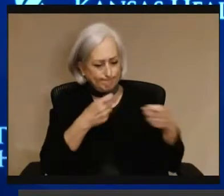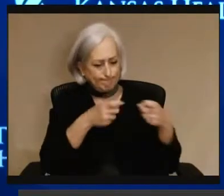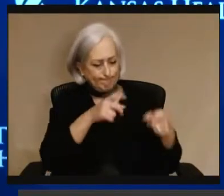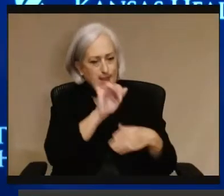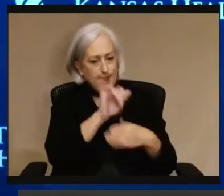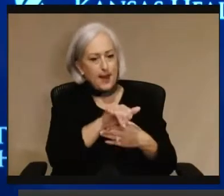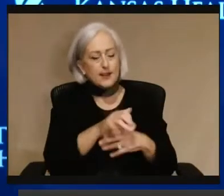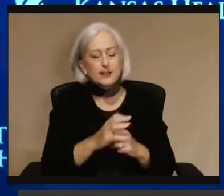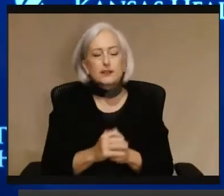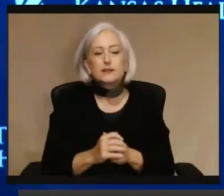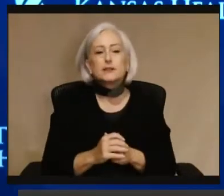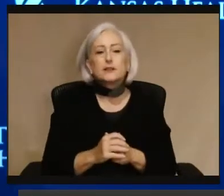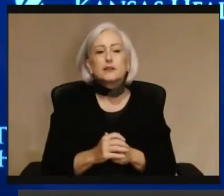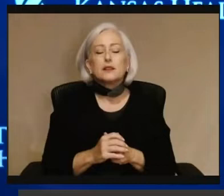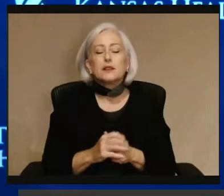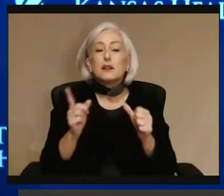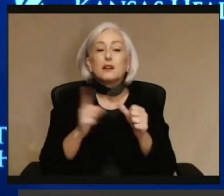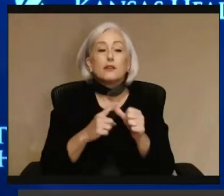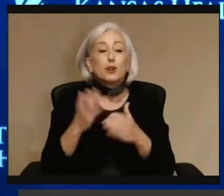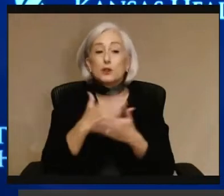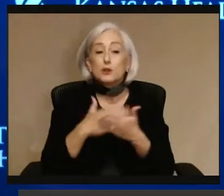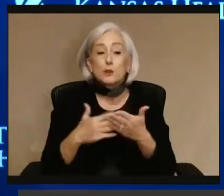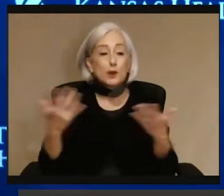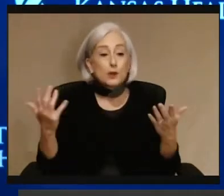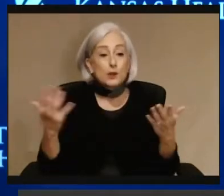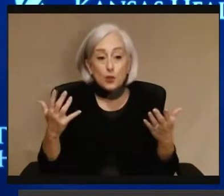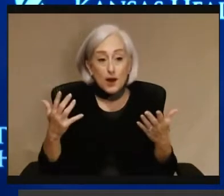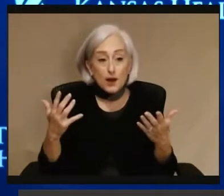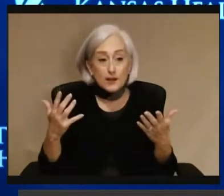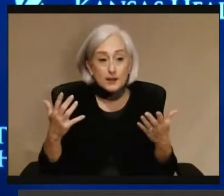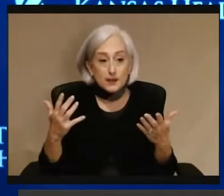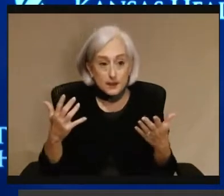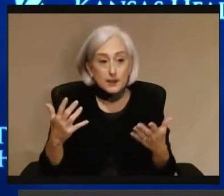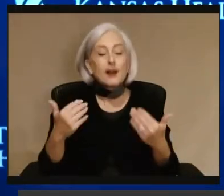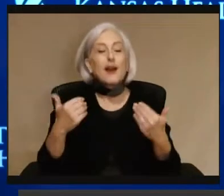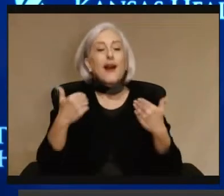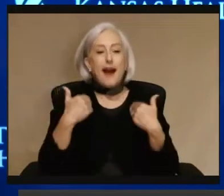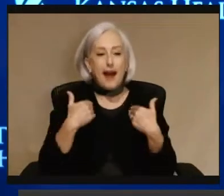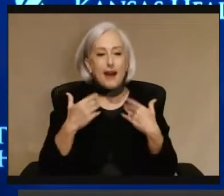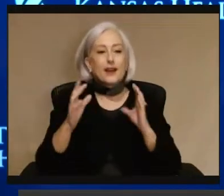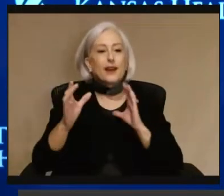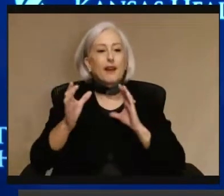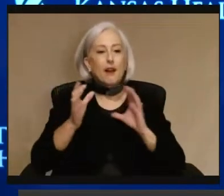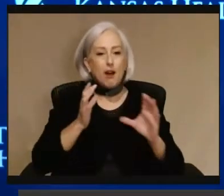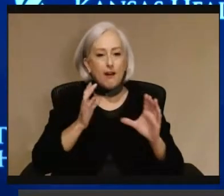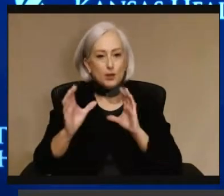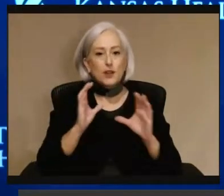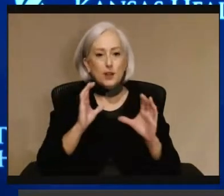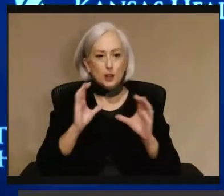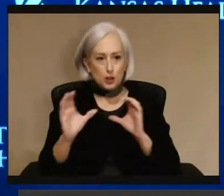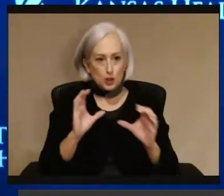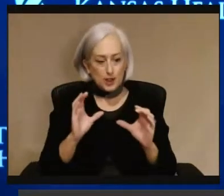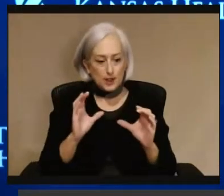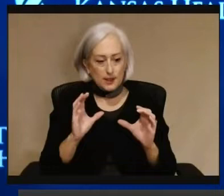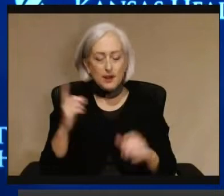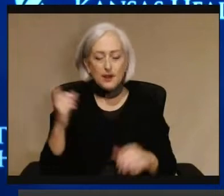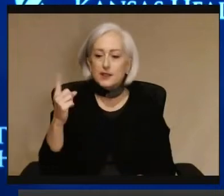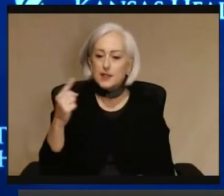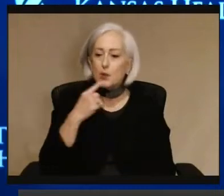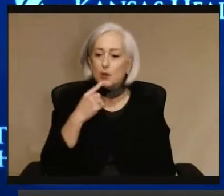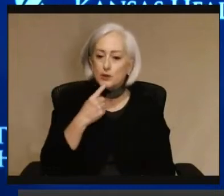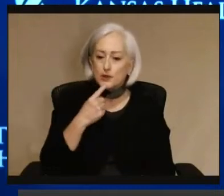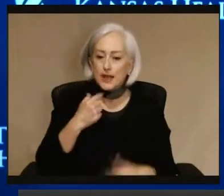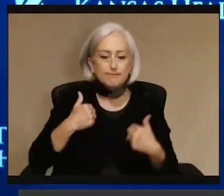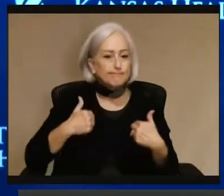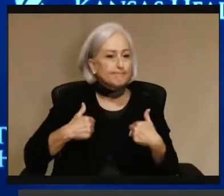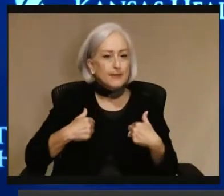is actually being able to have the conversations, being able to acknowledge it, and being able to own and say, like, I hurt, I'm not okay, I'm in a struggle, I'm